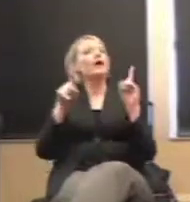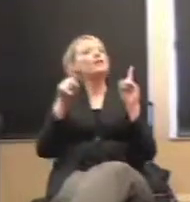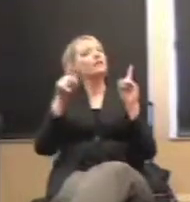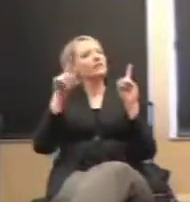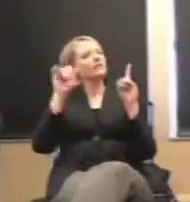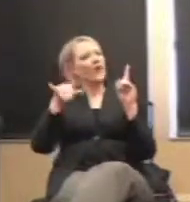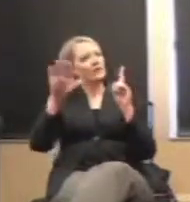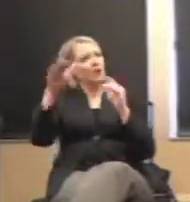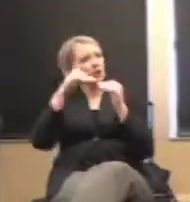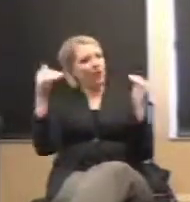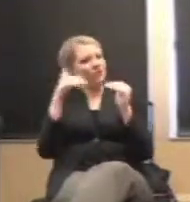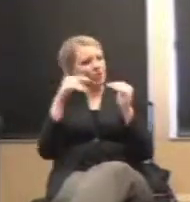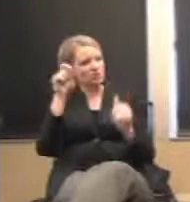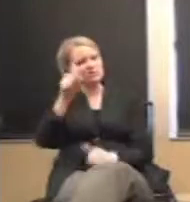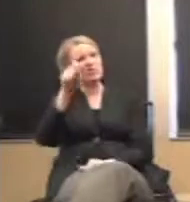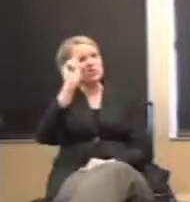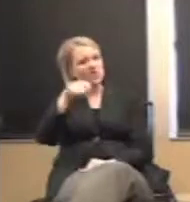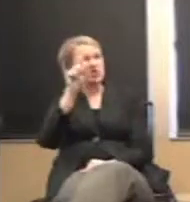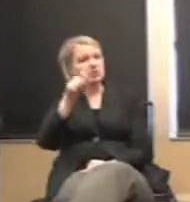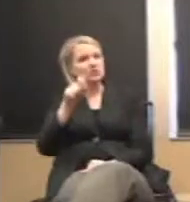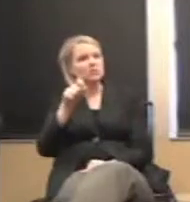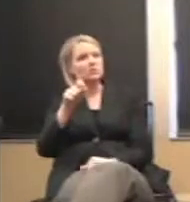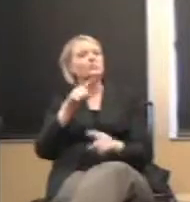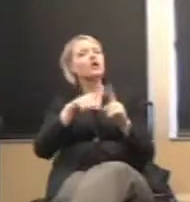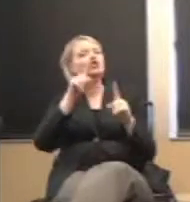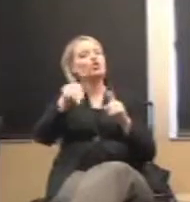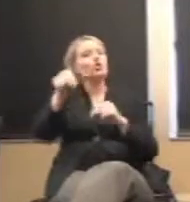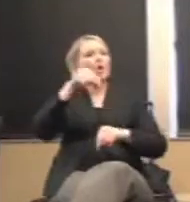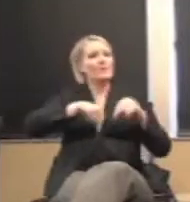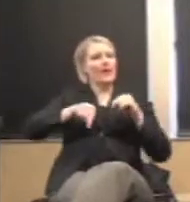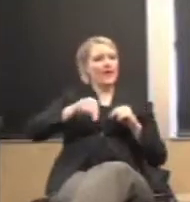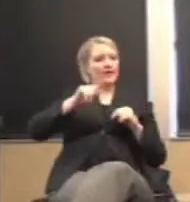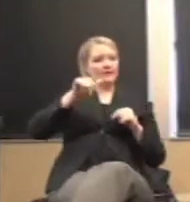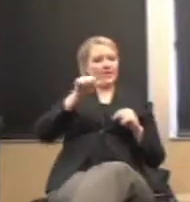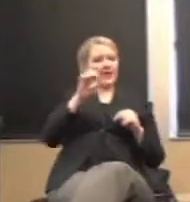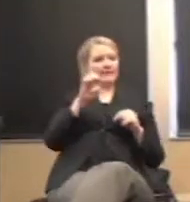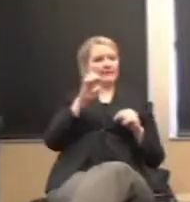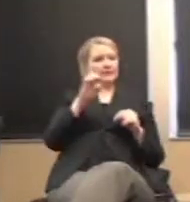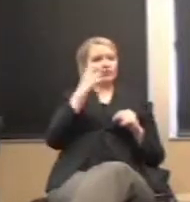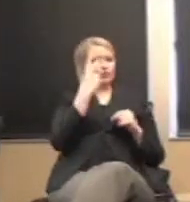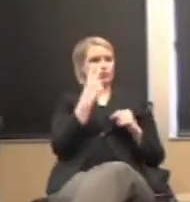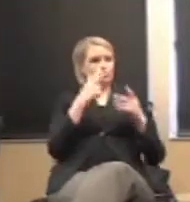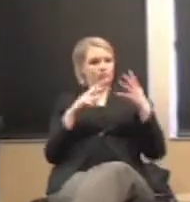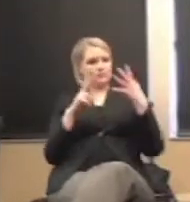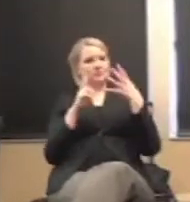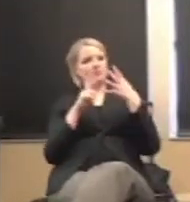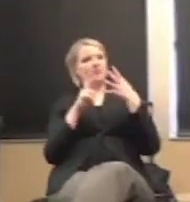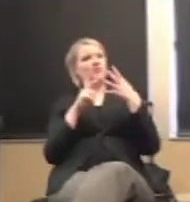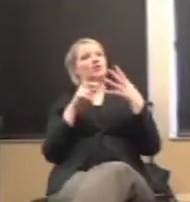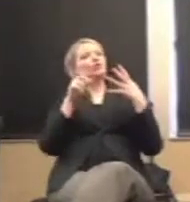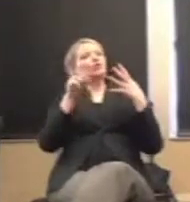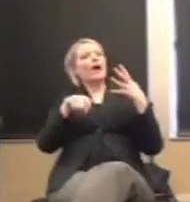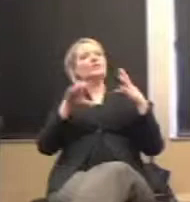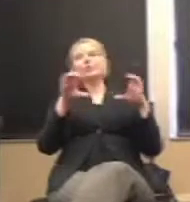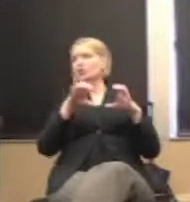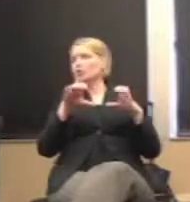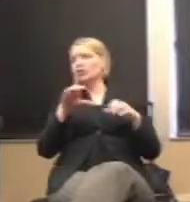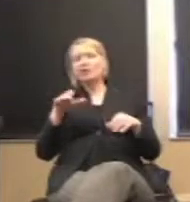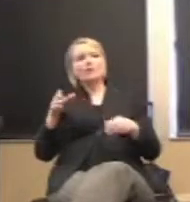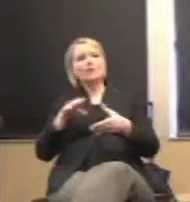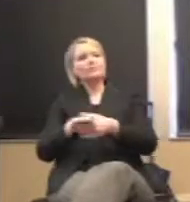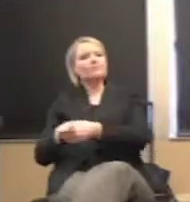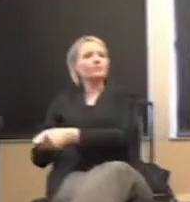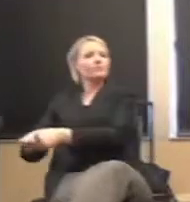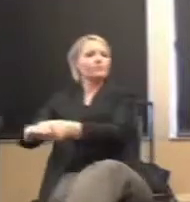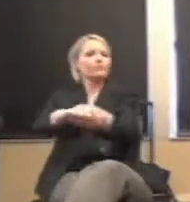Right. Yeah. But you go back to that phase 2, and that's where you might have to, you know, do a prompt, do a gesture of putting